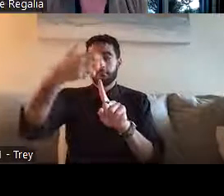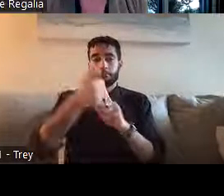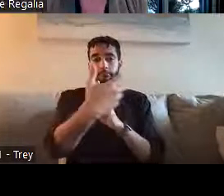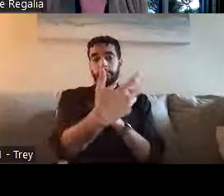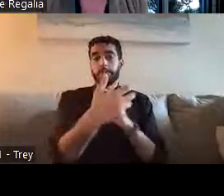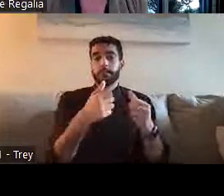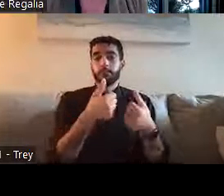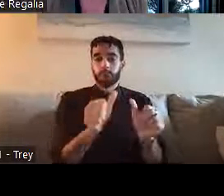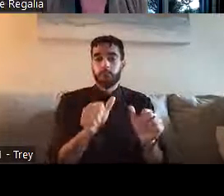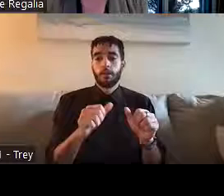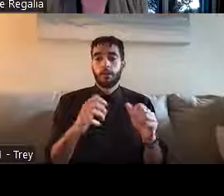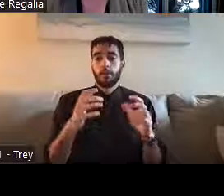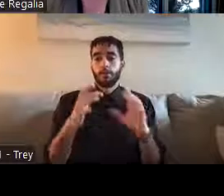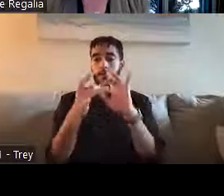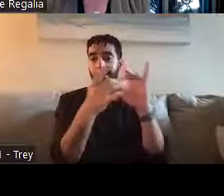diagnosis.